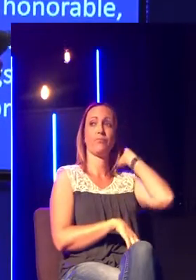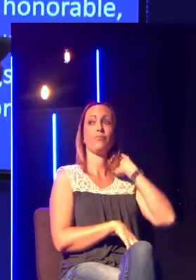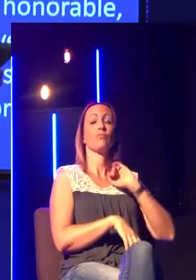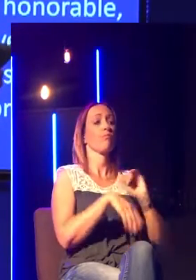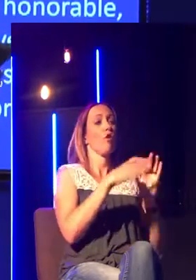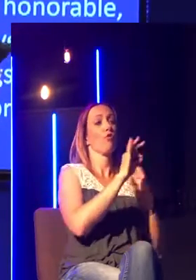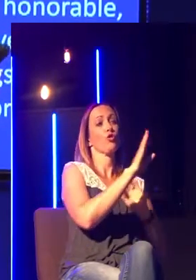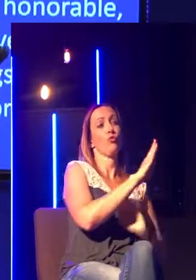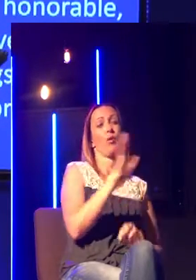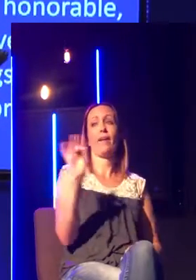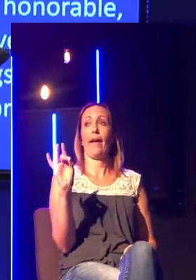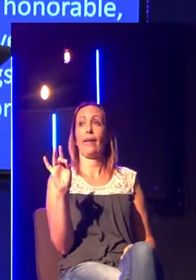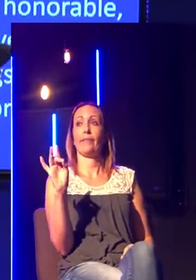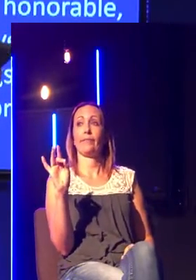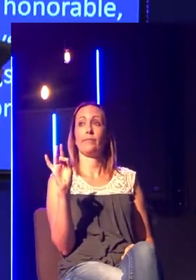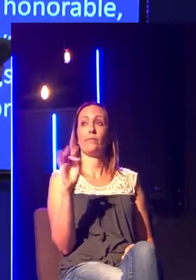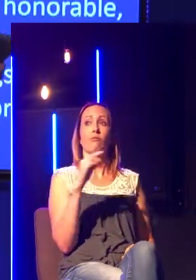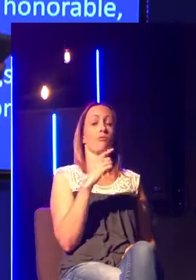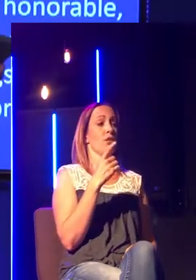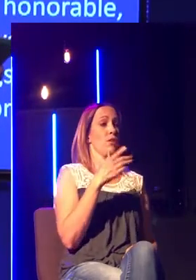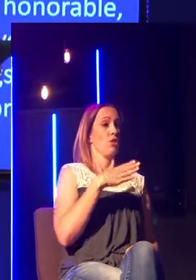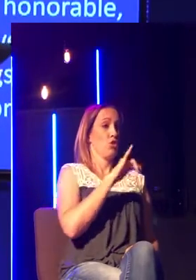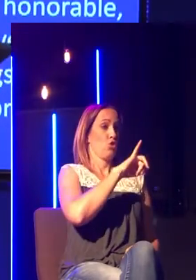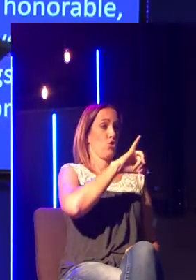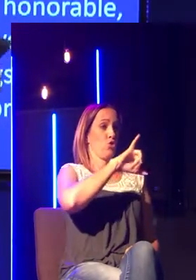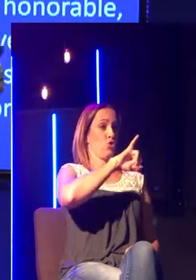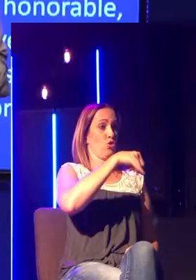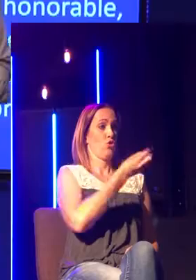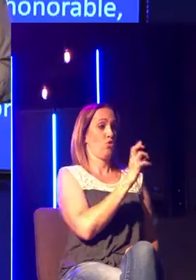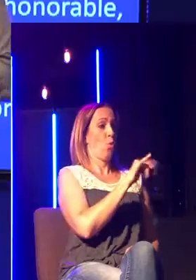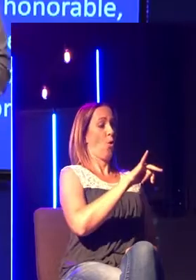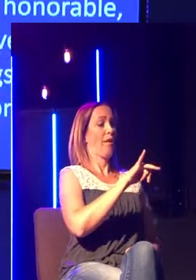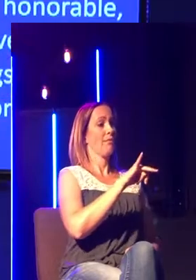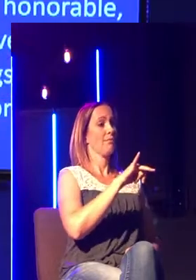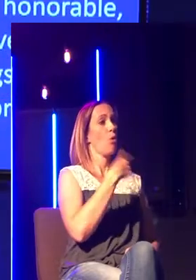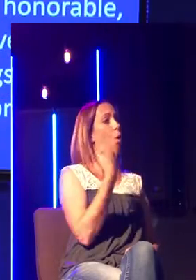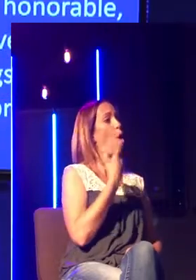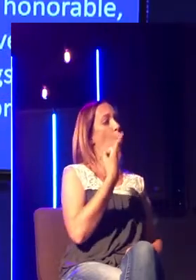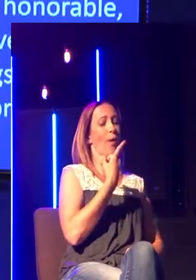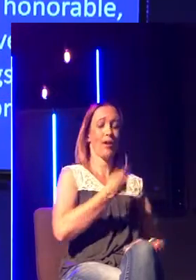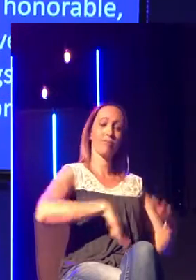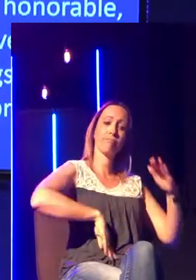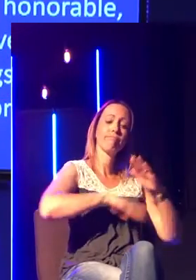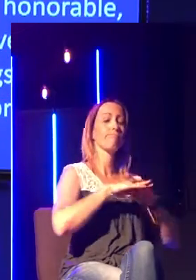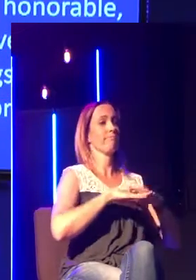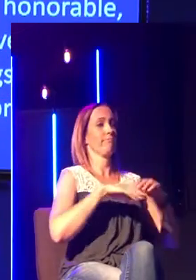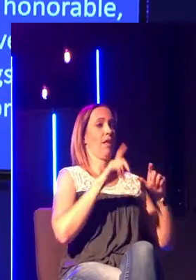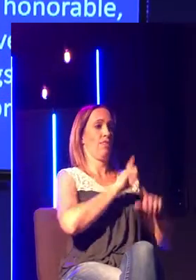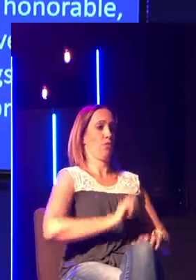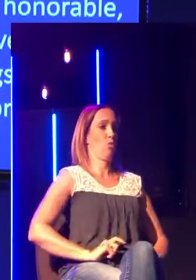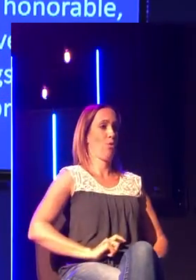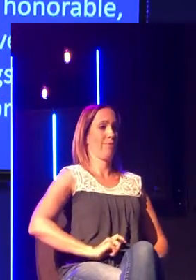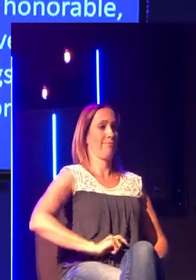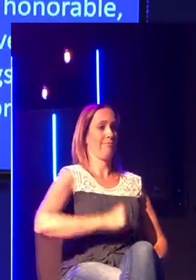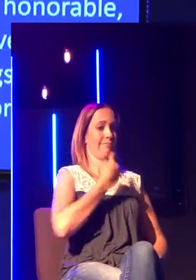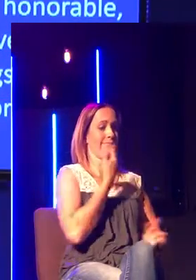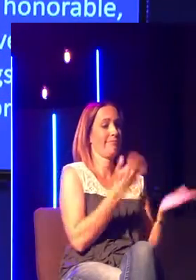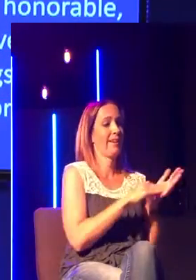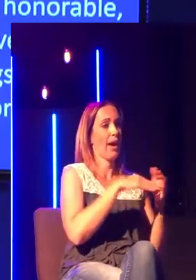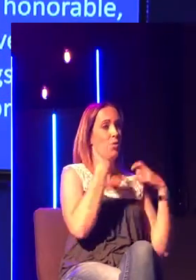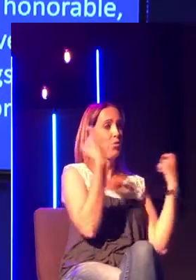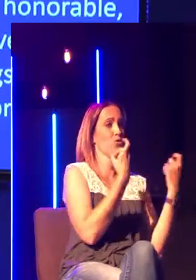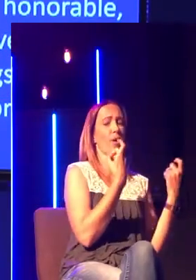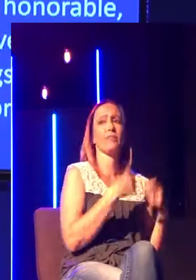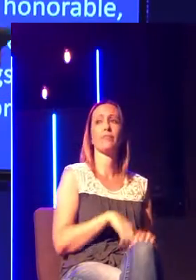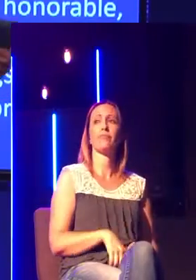"Always be full of joy in the Lord. I say it again, rejoice." Always be full of joy.